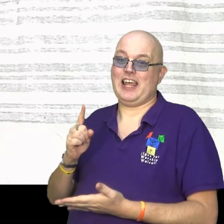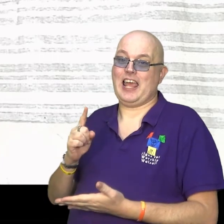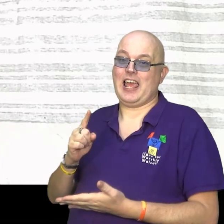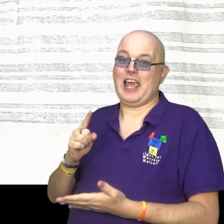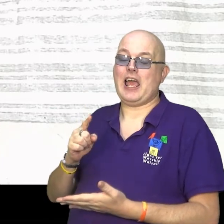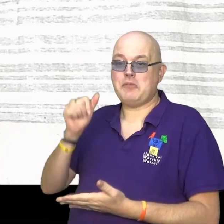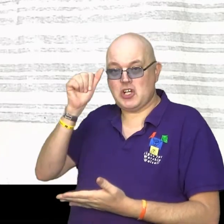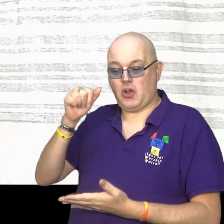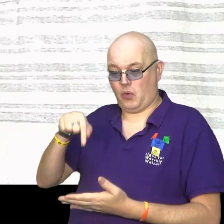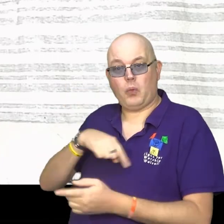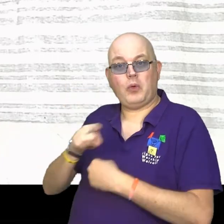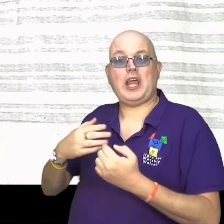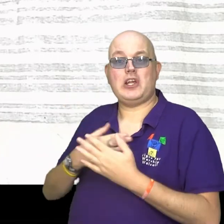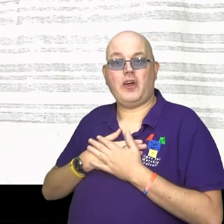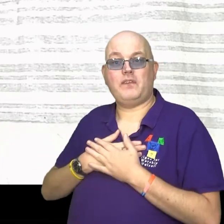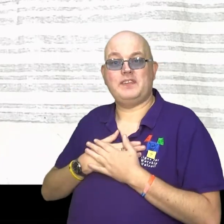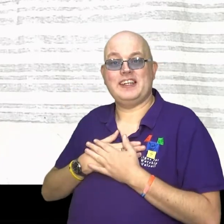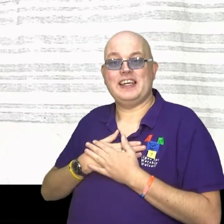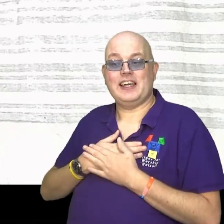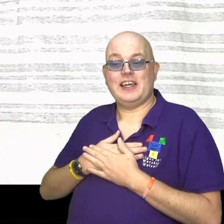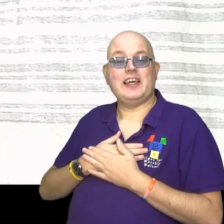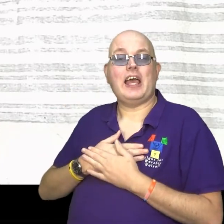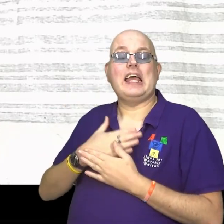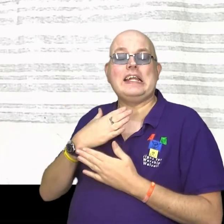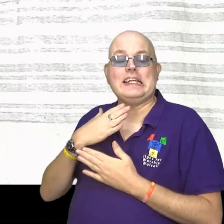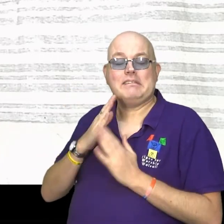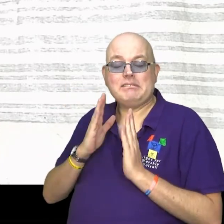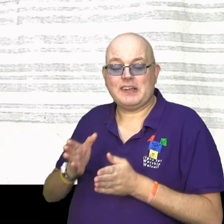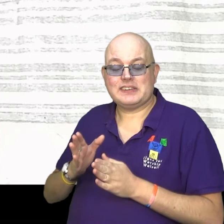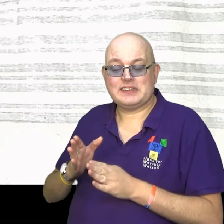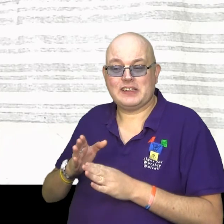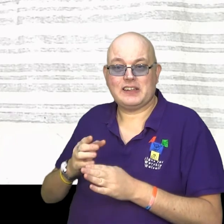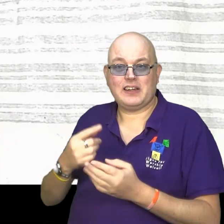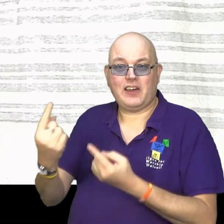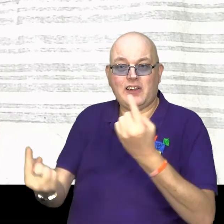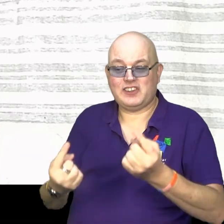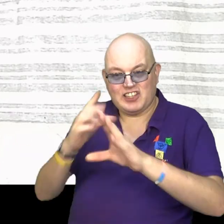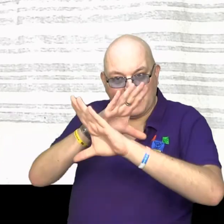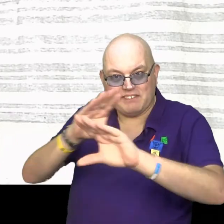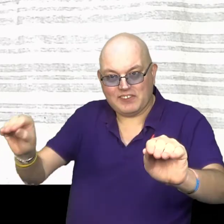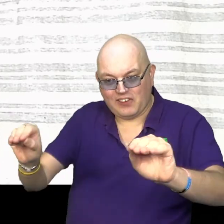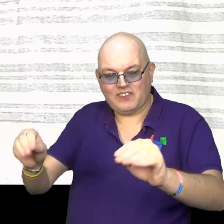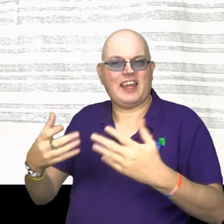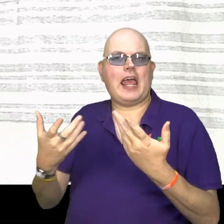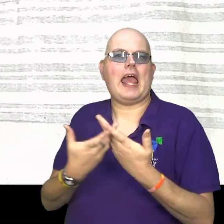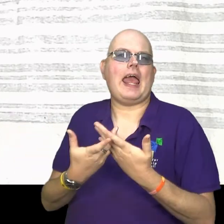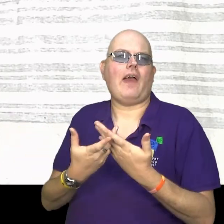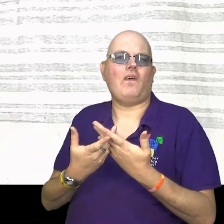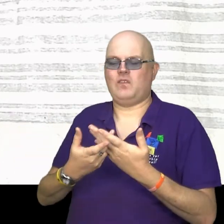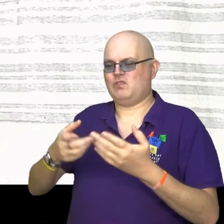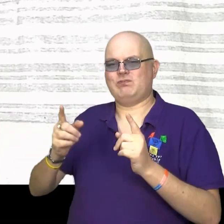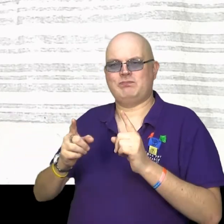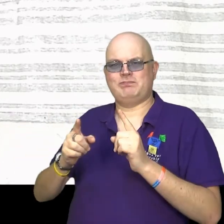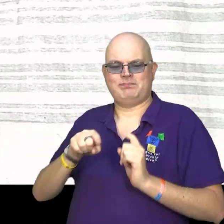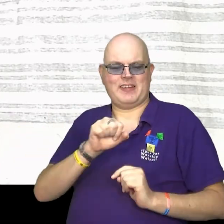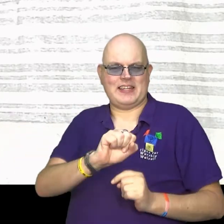we are loved, we are to let the world know that they are loved too. And to do that requires that we walk alongside them